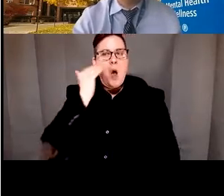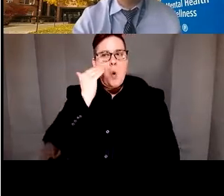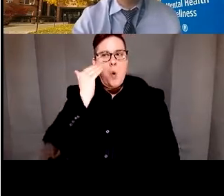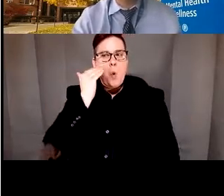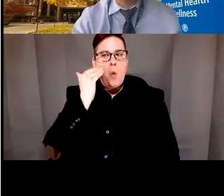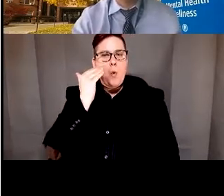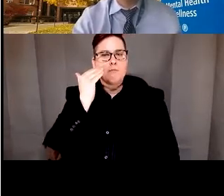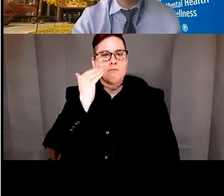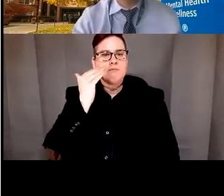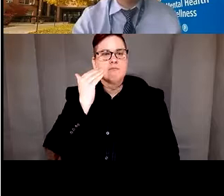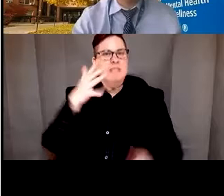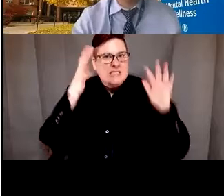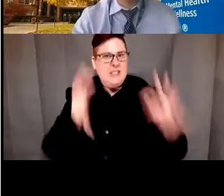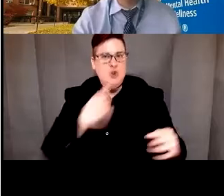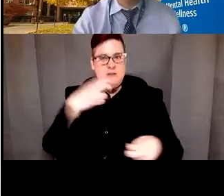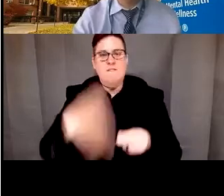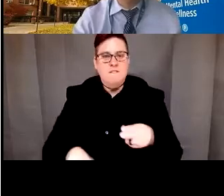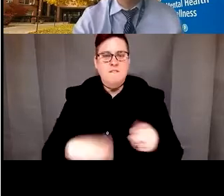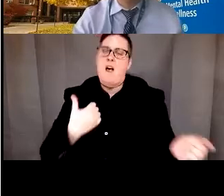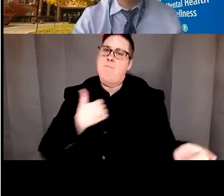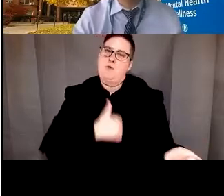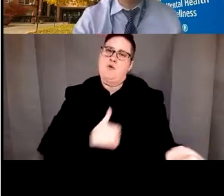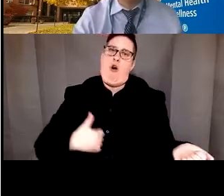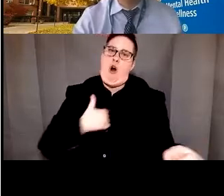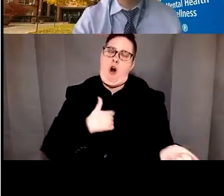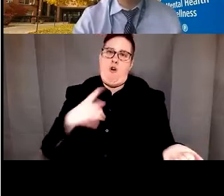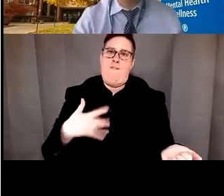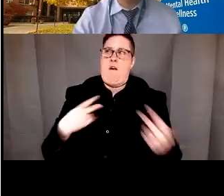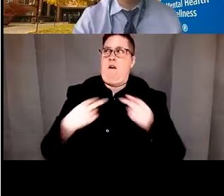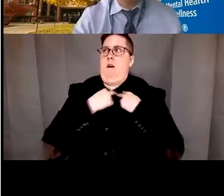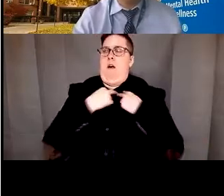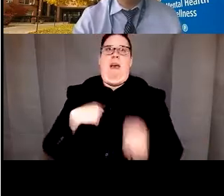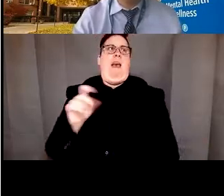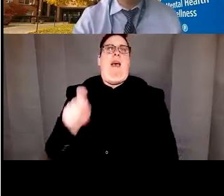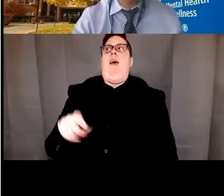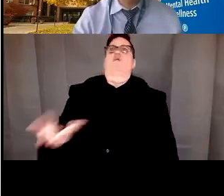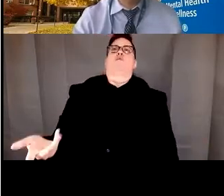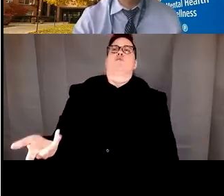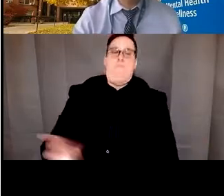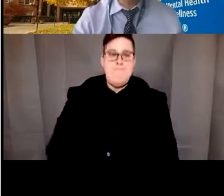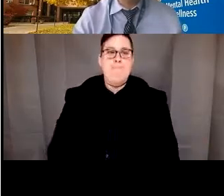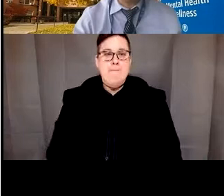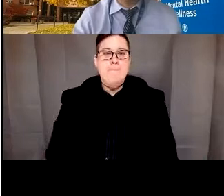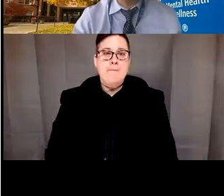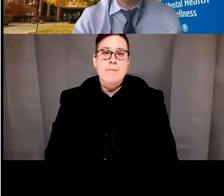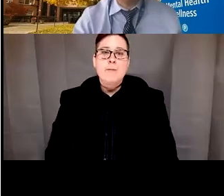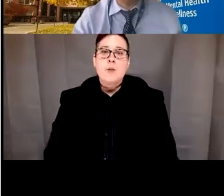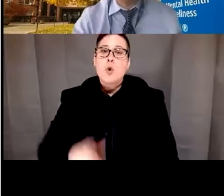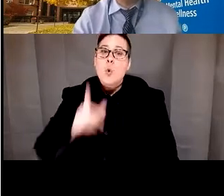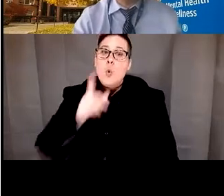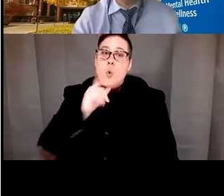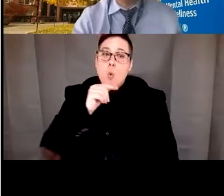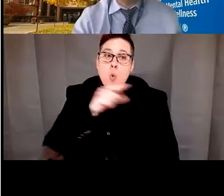the decision it was. I'm really sorry that you were in such a bind. And those who also filled out the